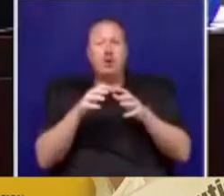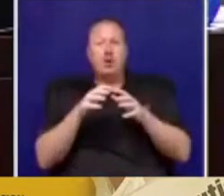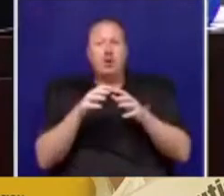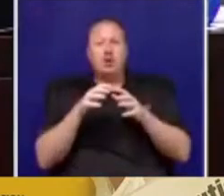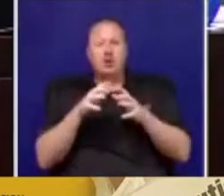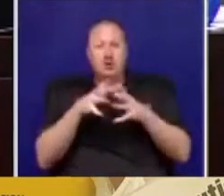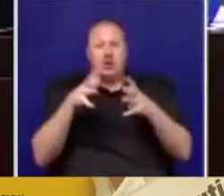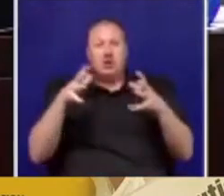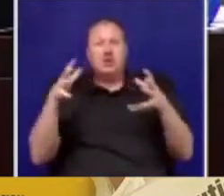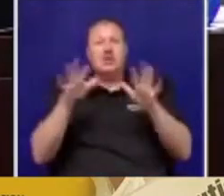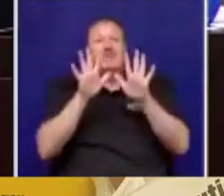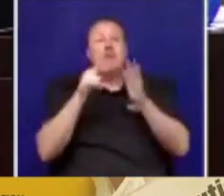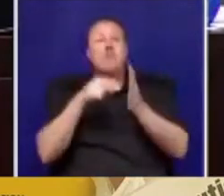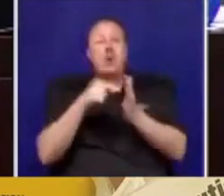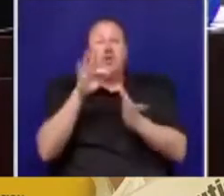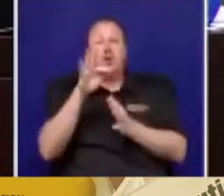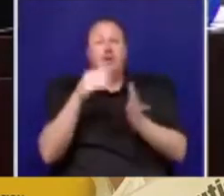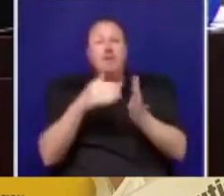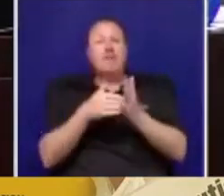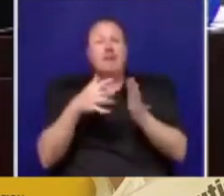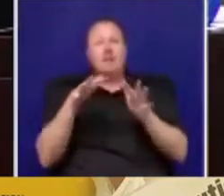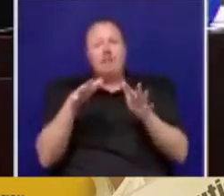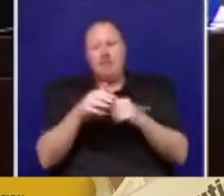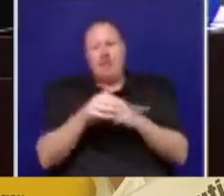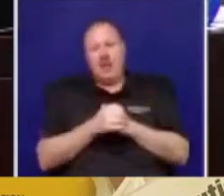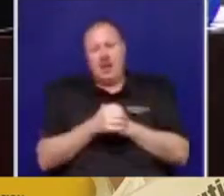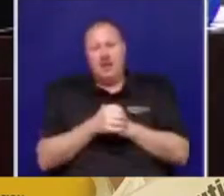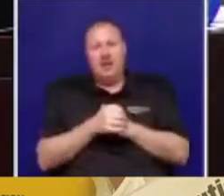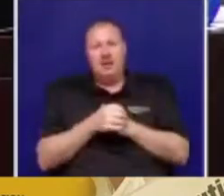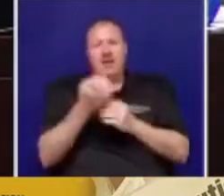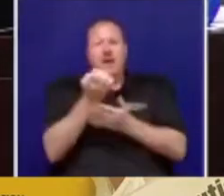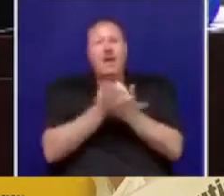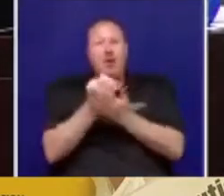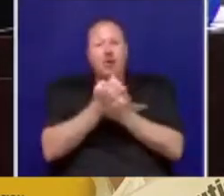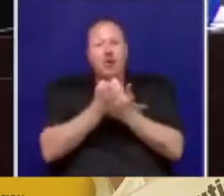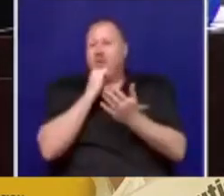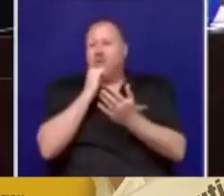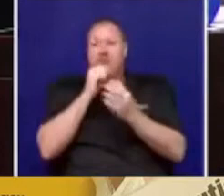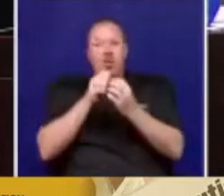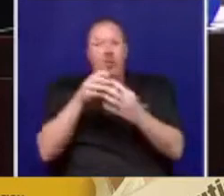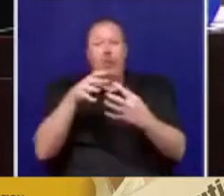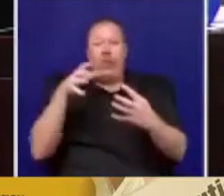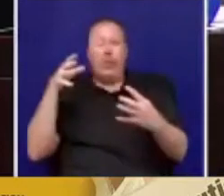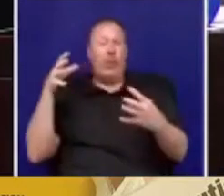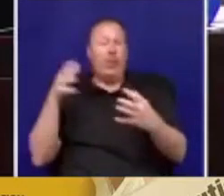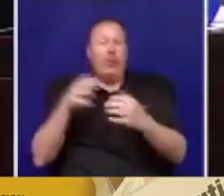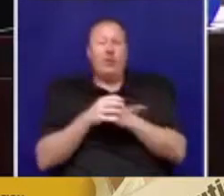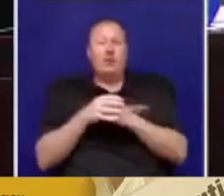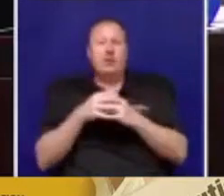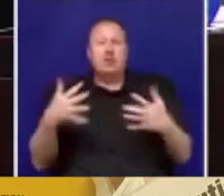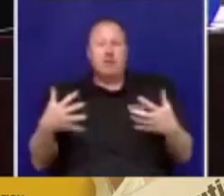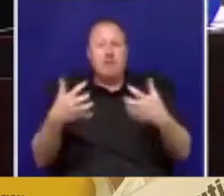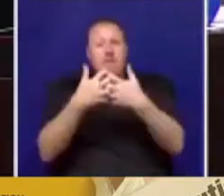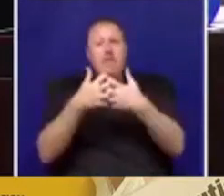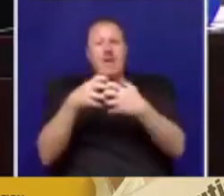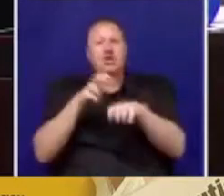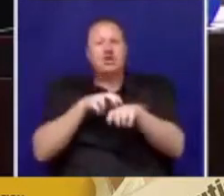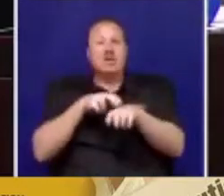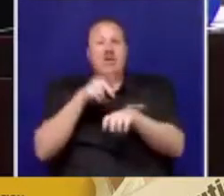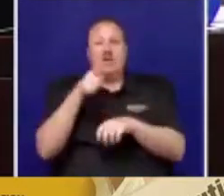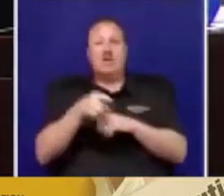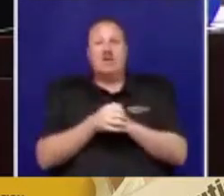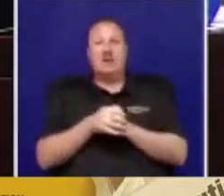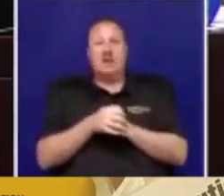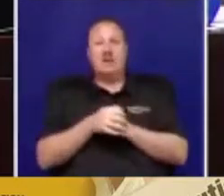10.3 million people, our economy has not grown since the previous census to meet its needs. This has to